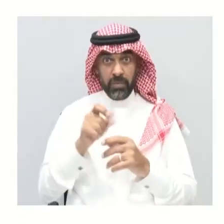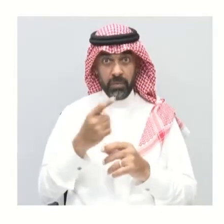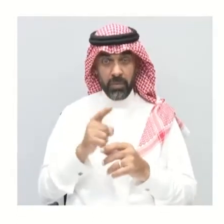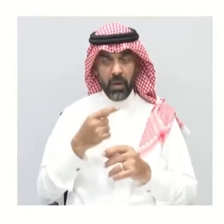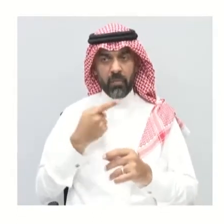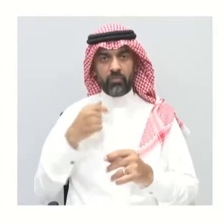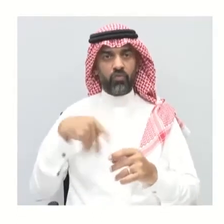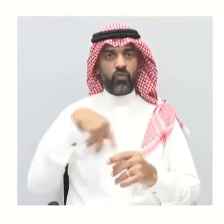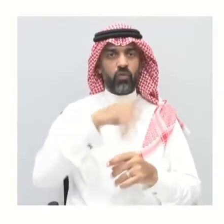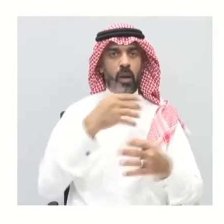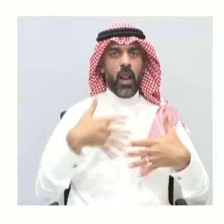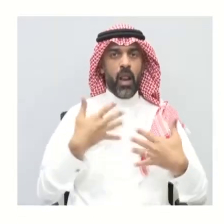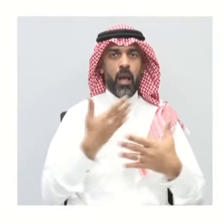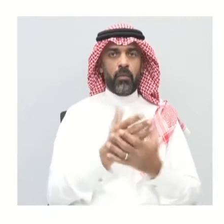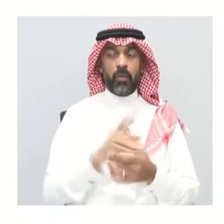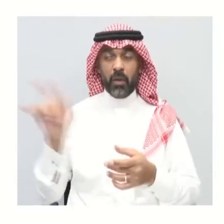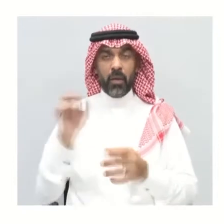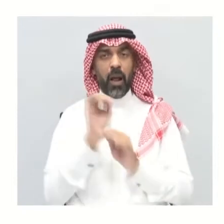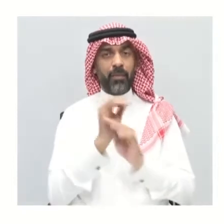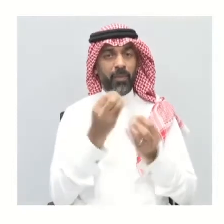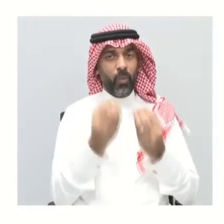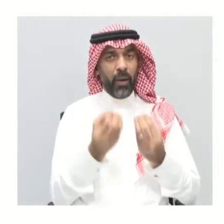Hey, wait for me.